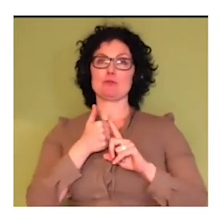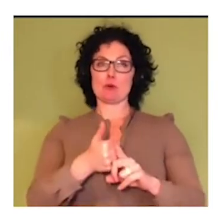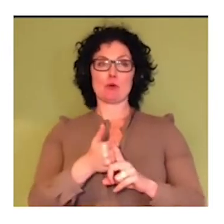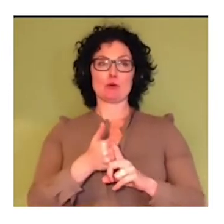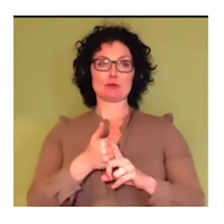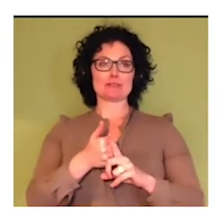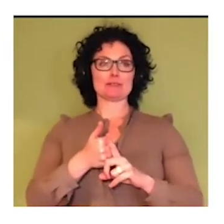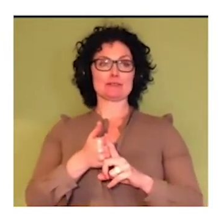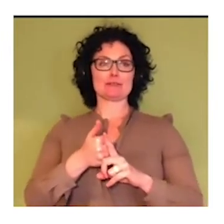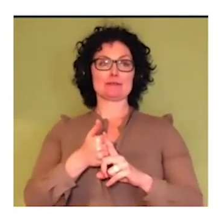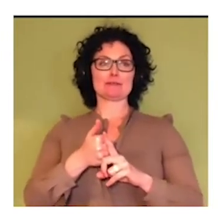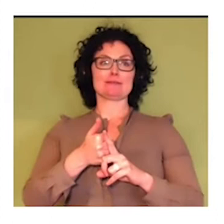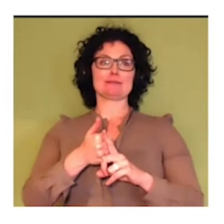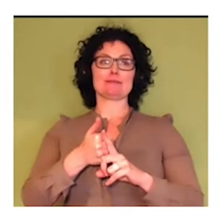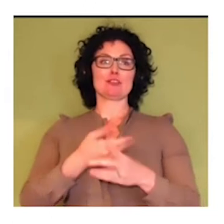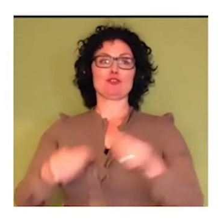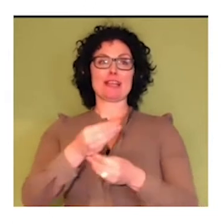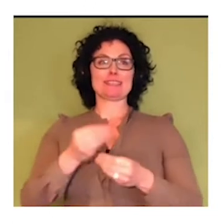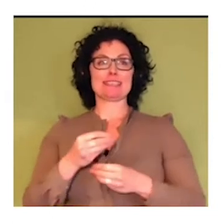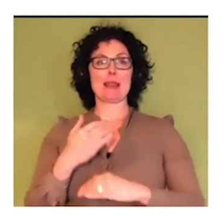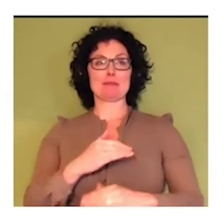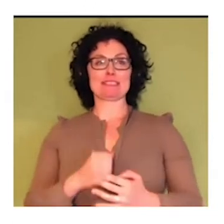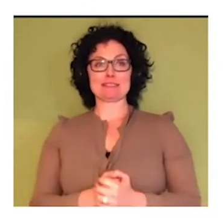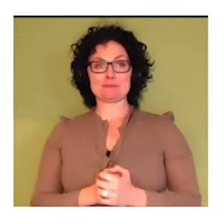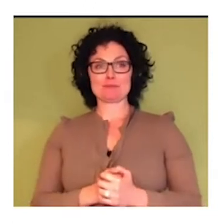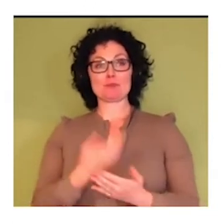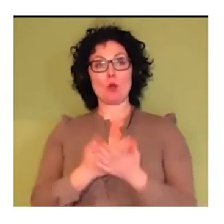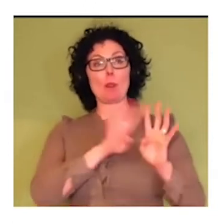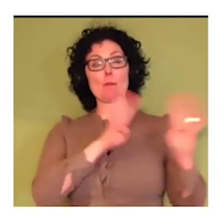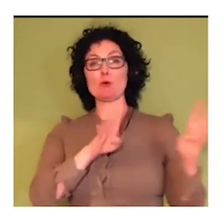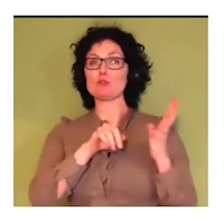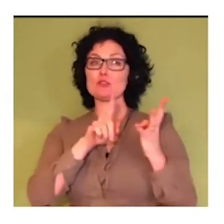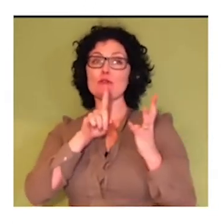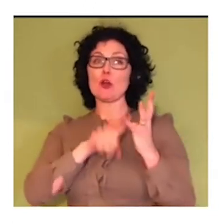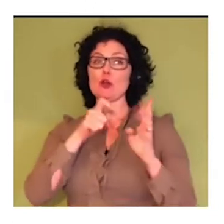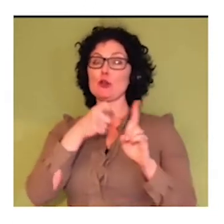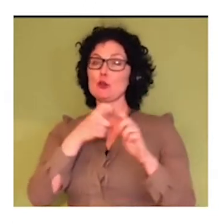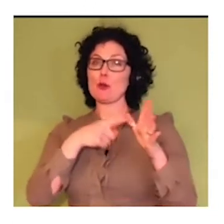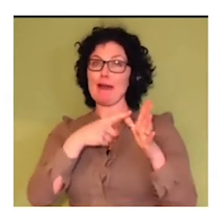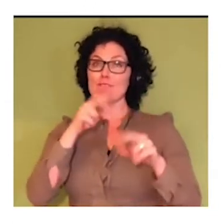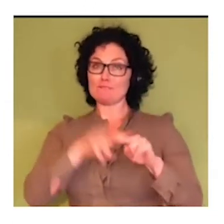supplier. I'm also a board member of UKAAF and the board lead for large print.